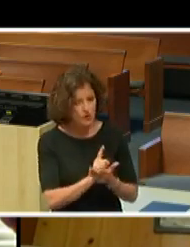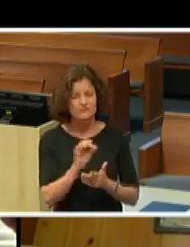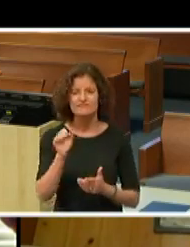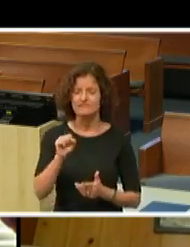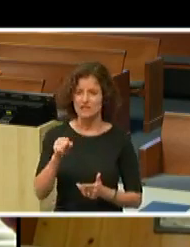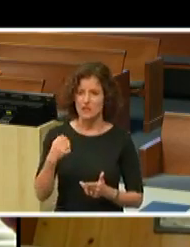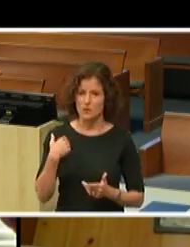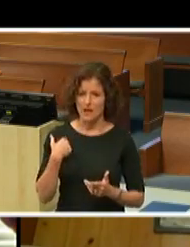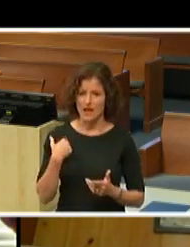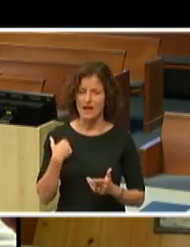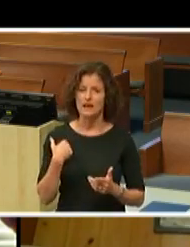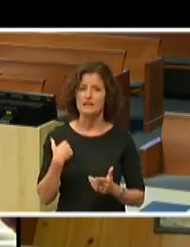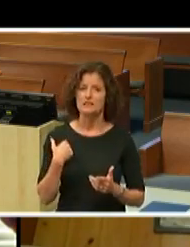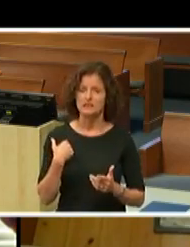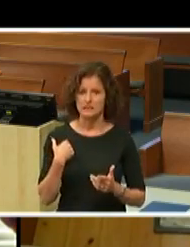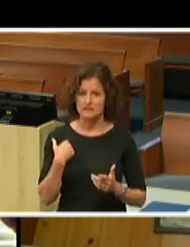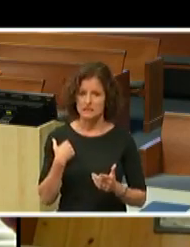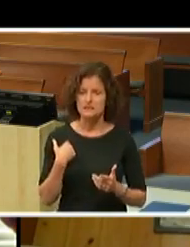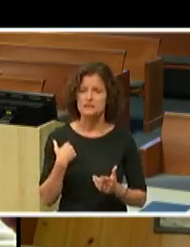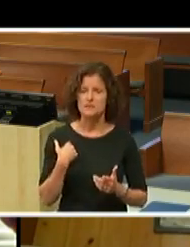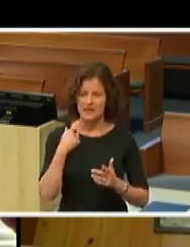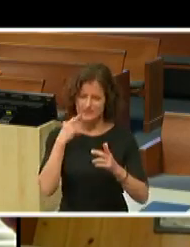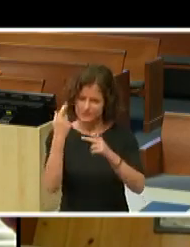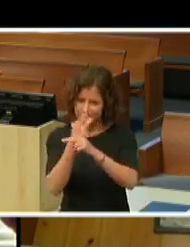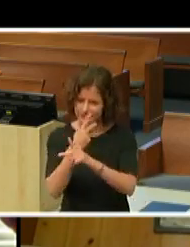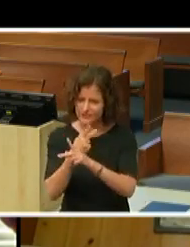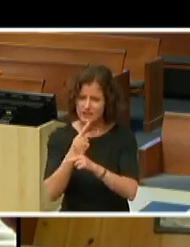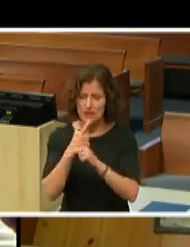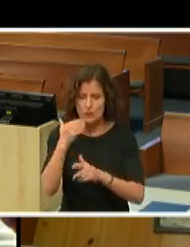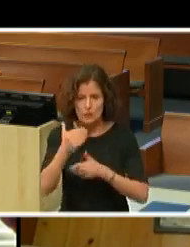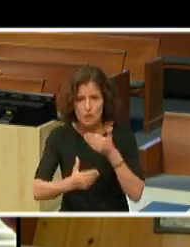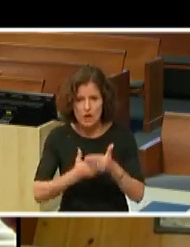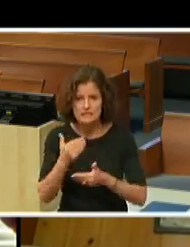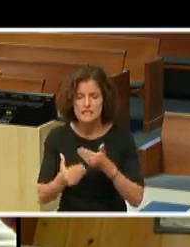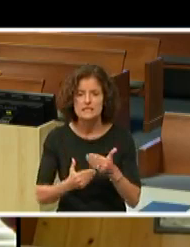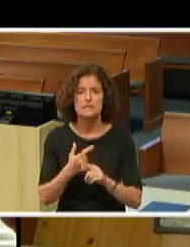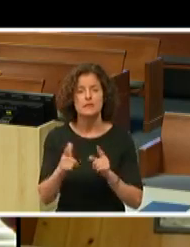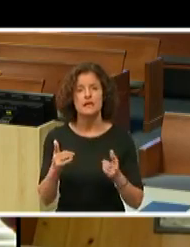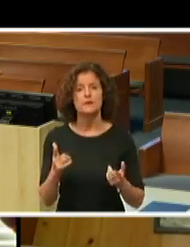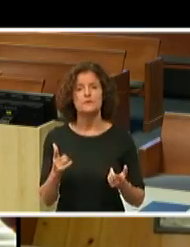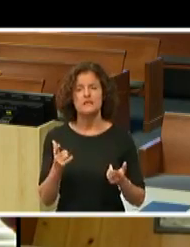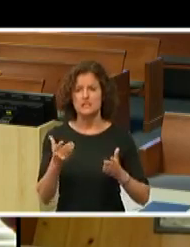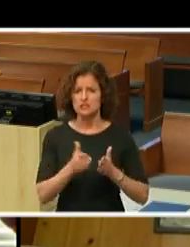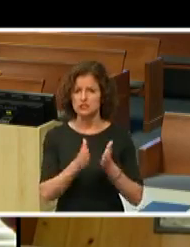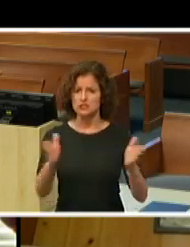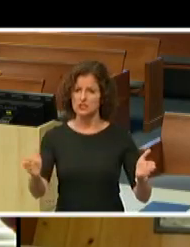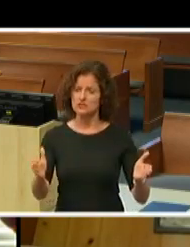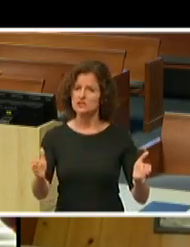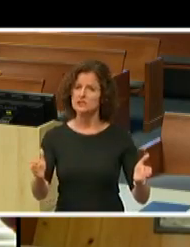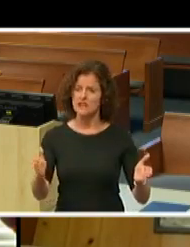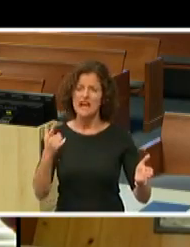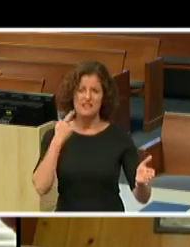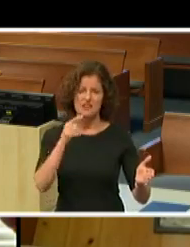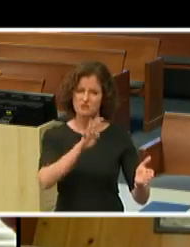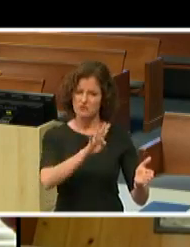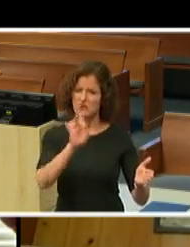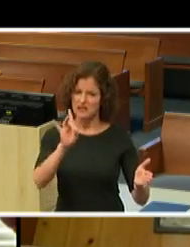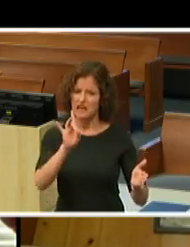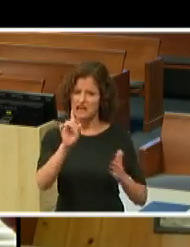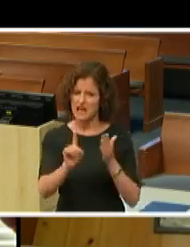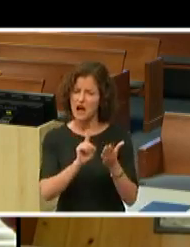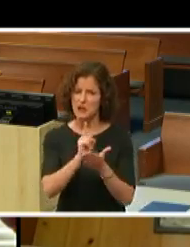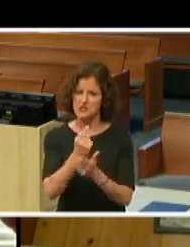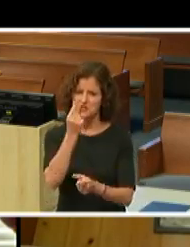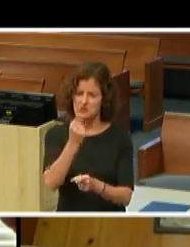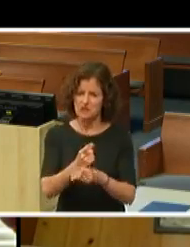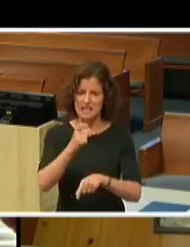right at the beginning, so it may, and we had to figure out our process. But generally speaking, we believe 48 hours is the right